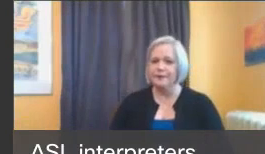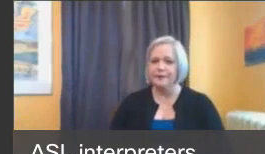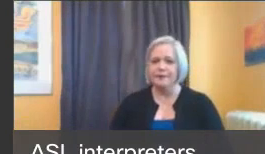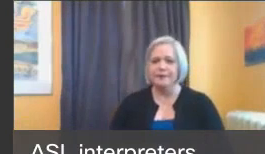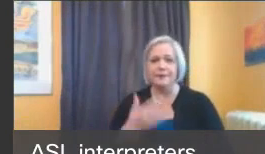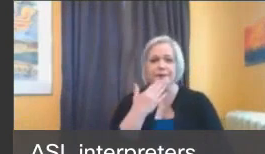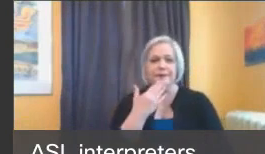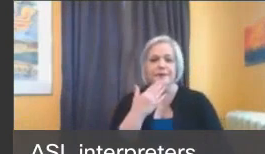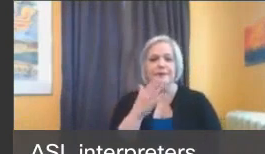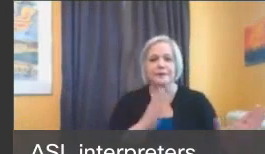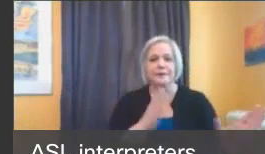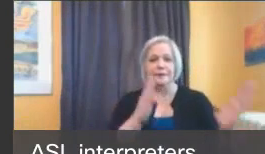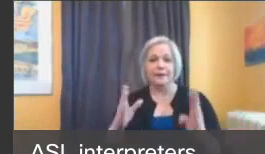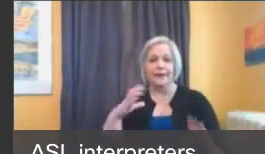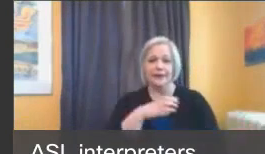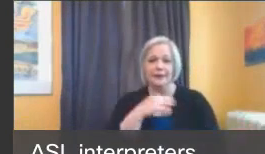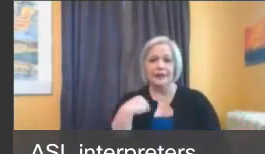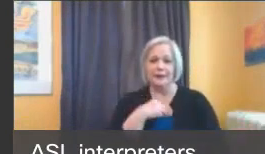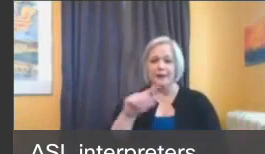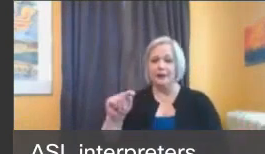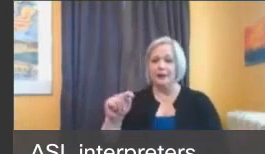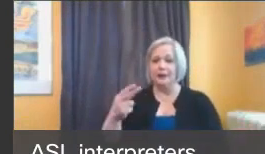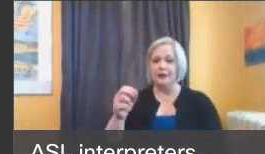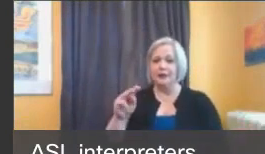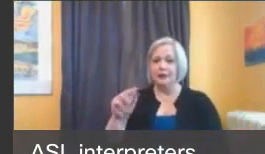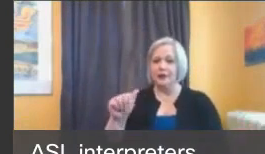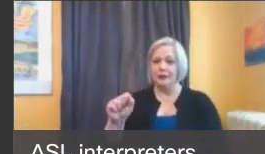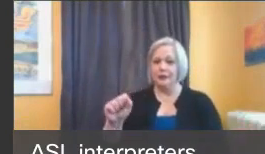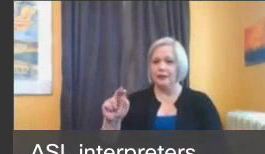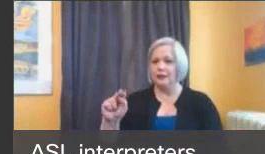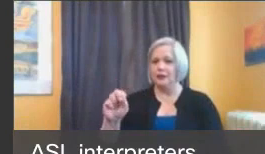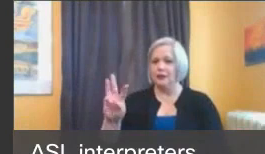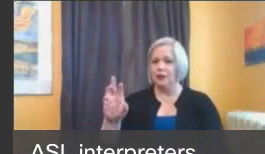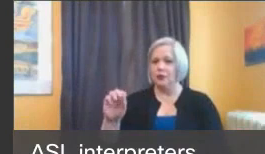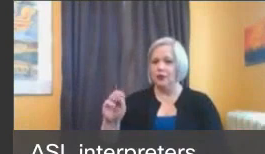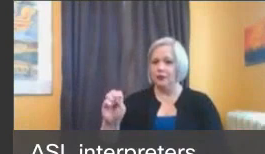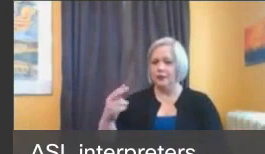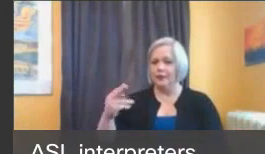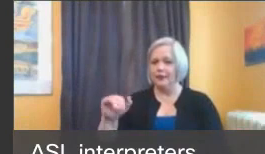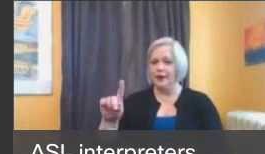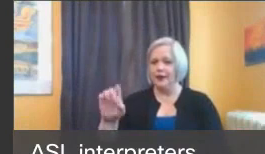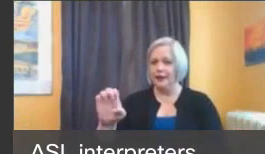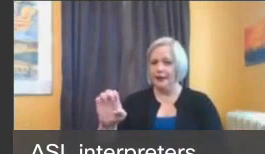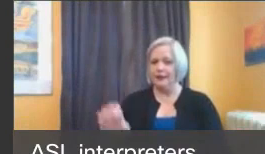Thank you. And we'll move next to committee member Thomas Newcomb Hyde. Mr. Hyde, please go ahead.